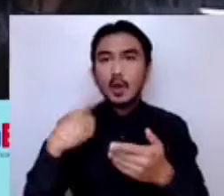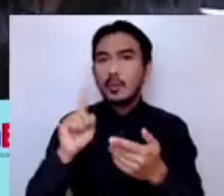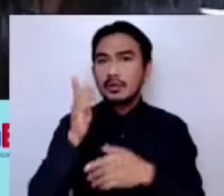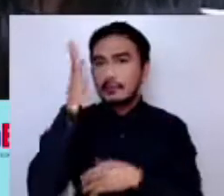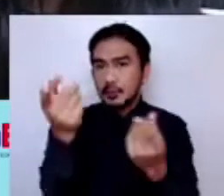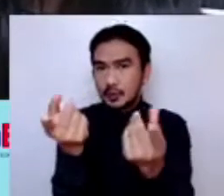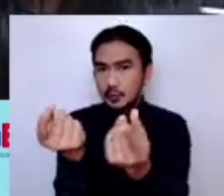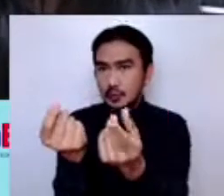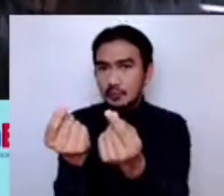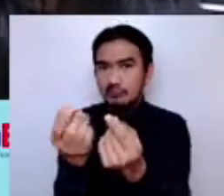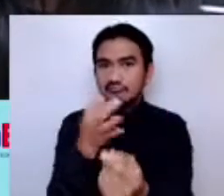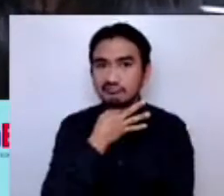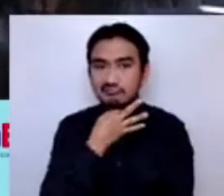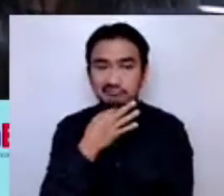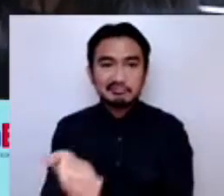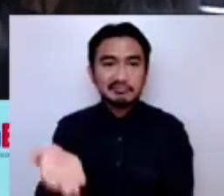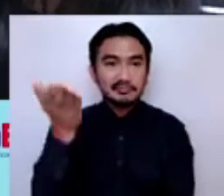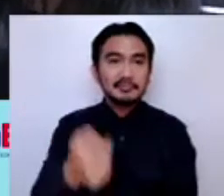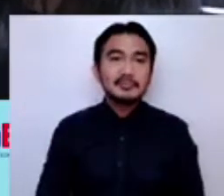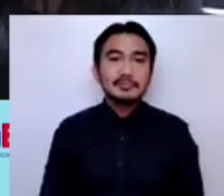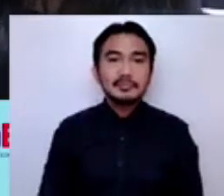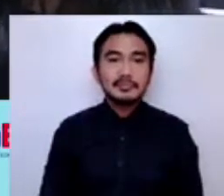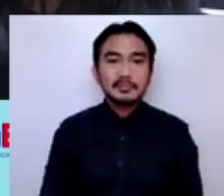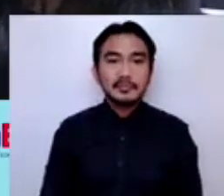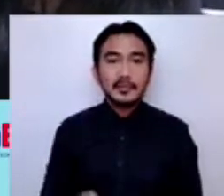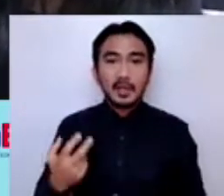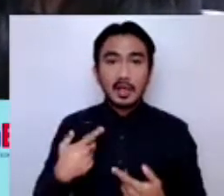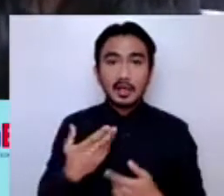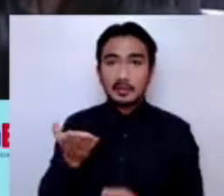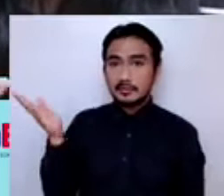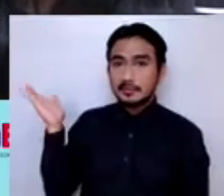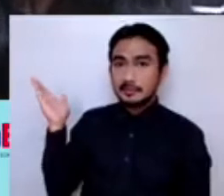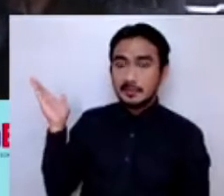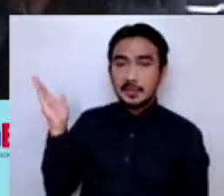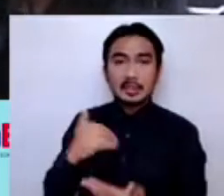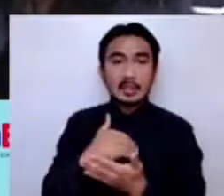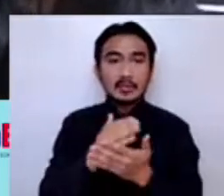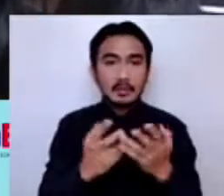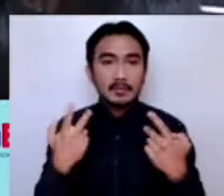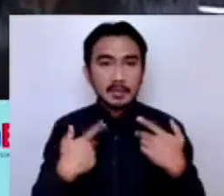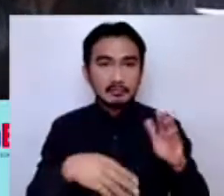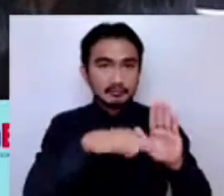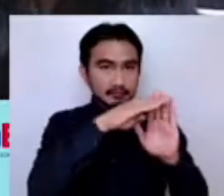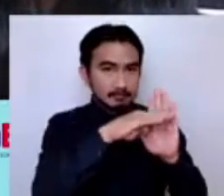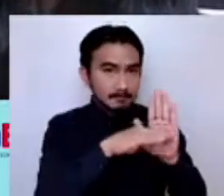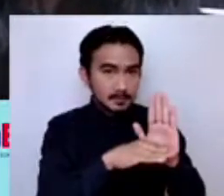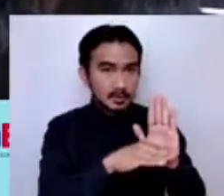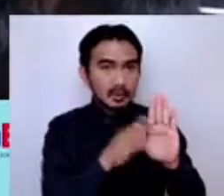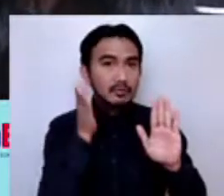RPMS-PPST. So below are some of the things to look forward to when we talk